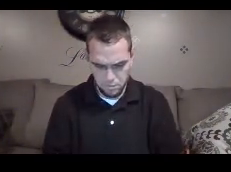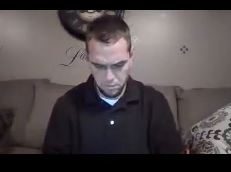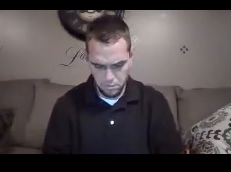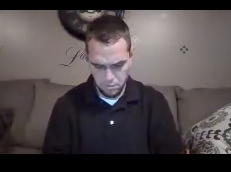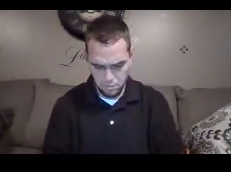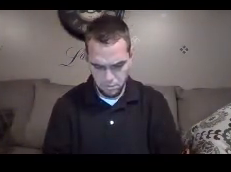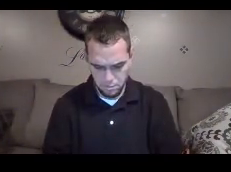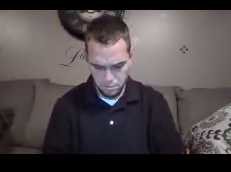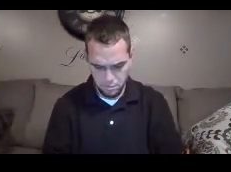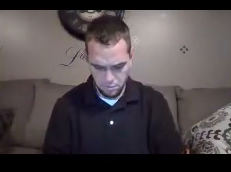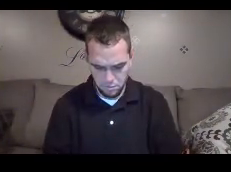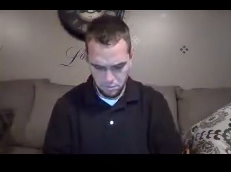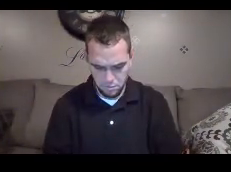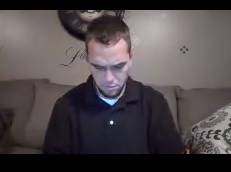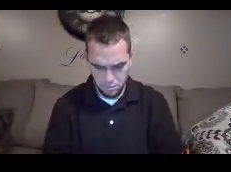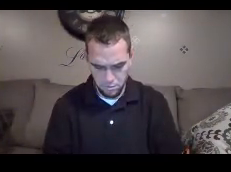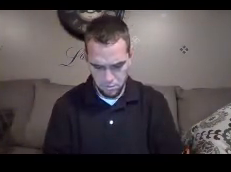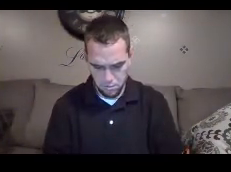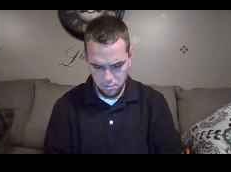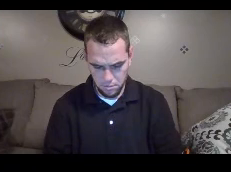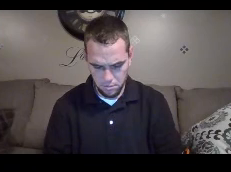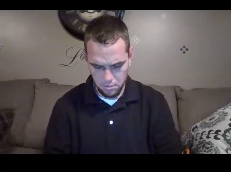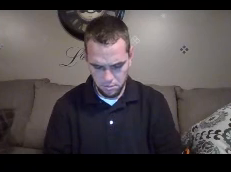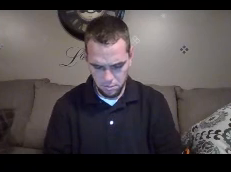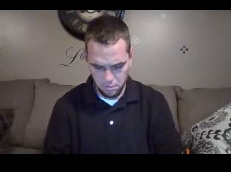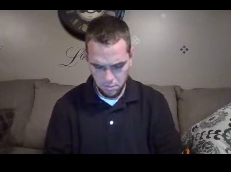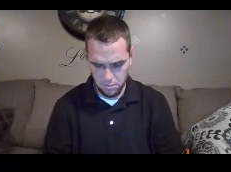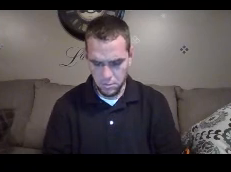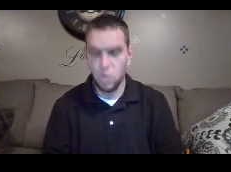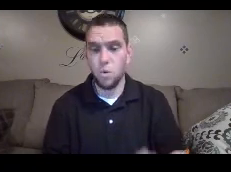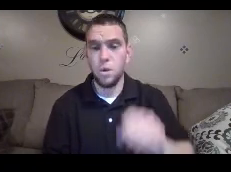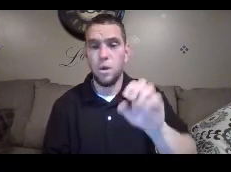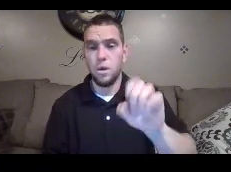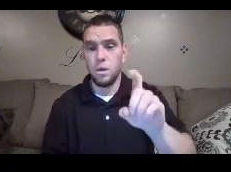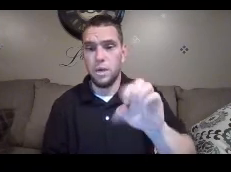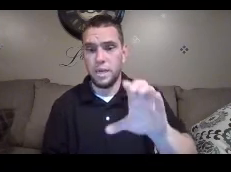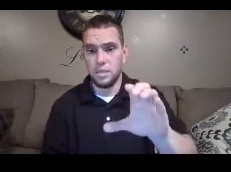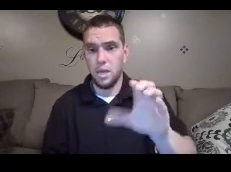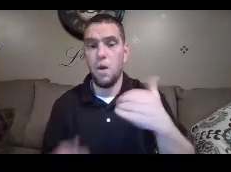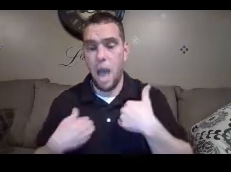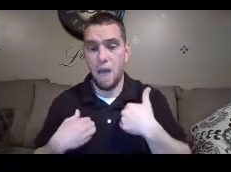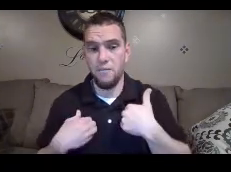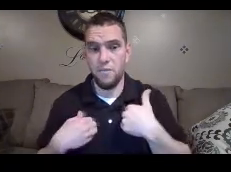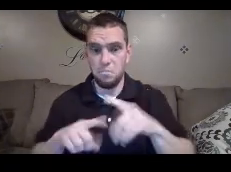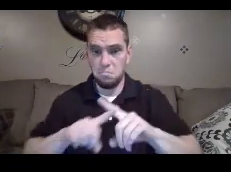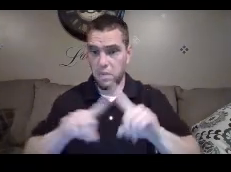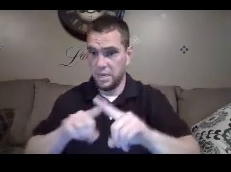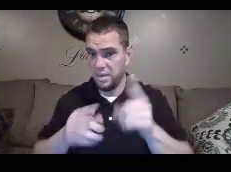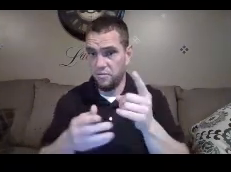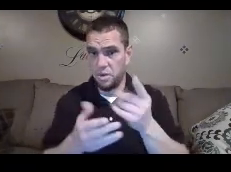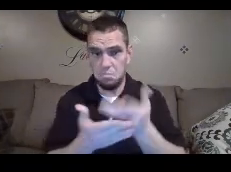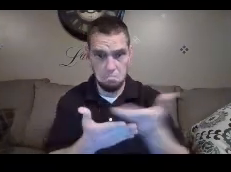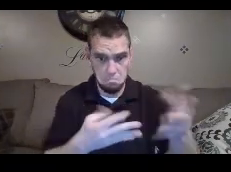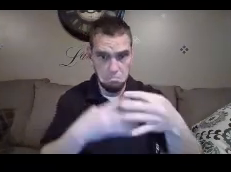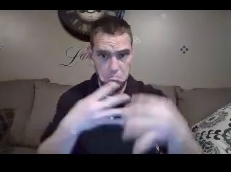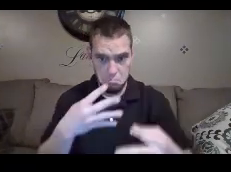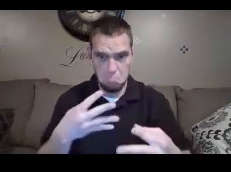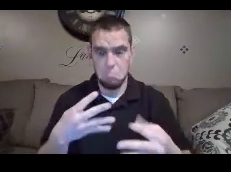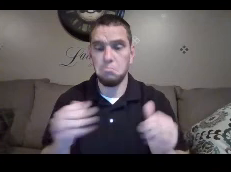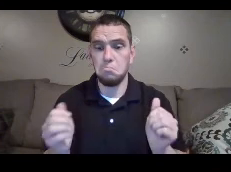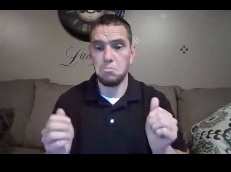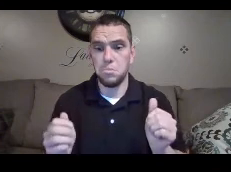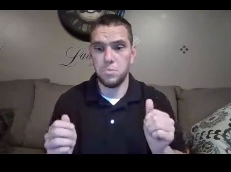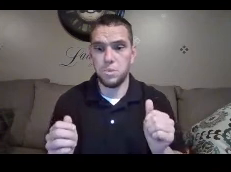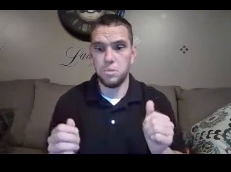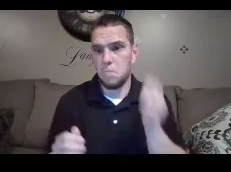365 applications. Excel does have some different accessibility features and techniques that we need to be used. I know we